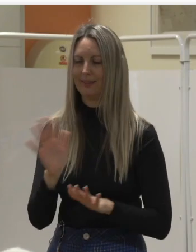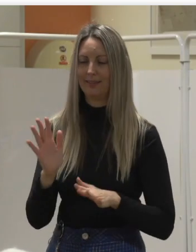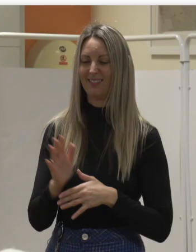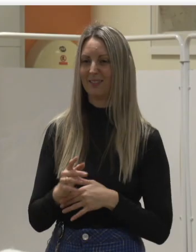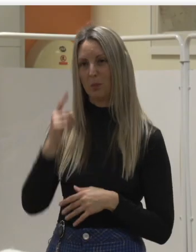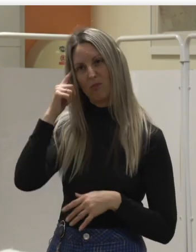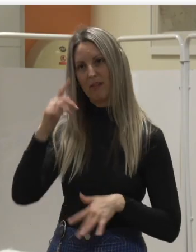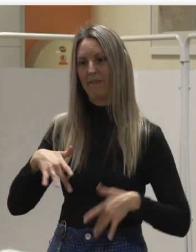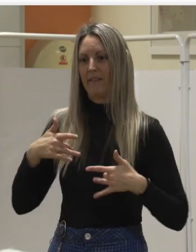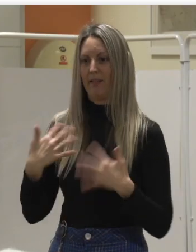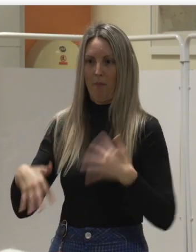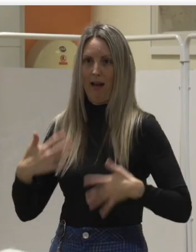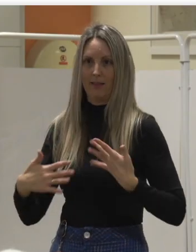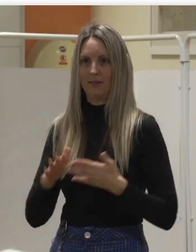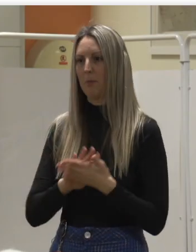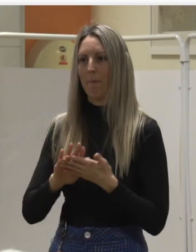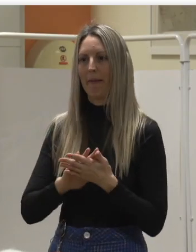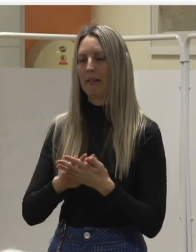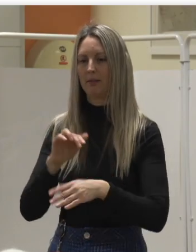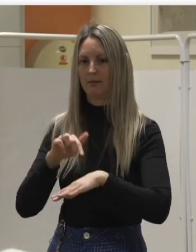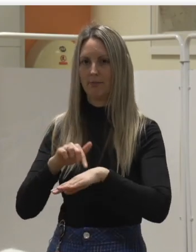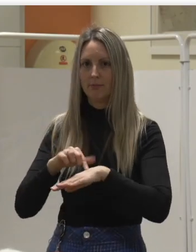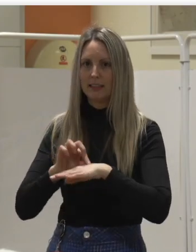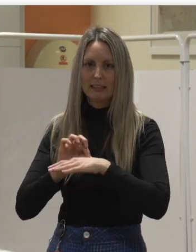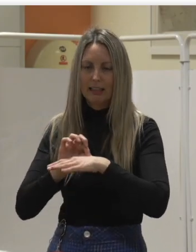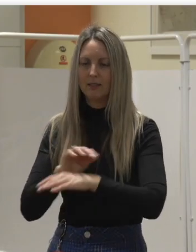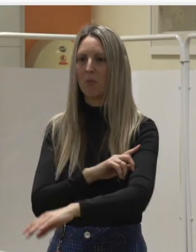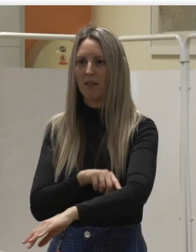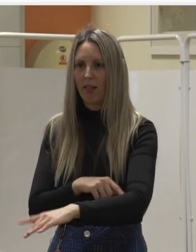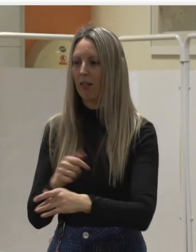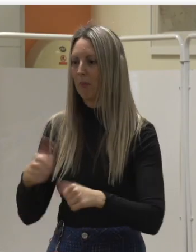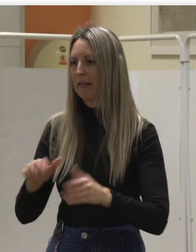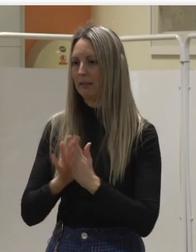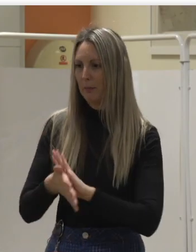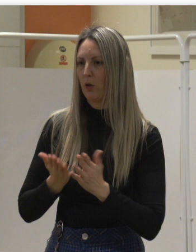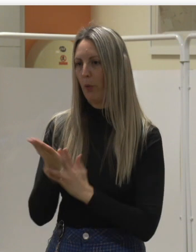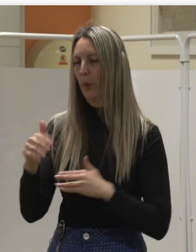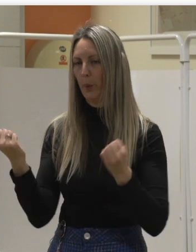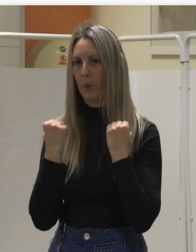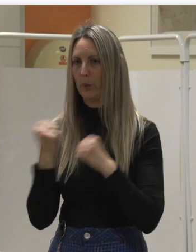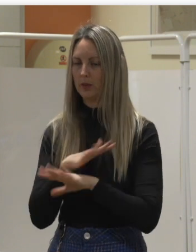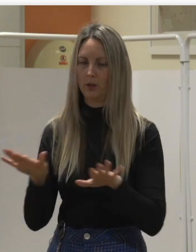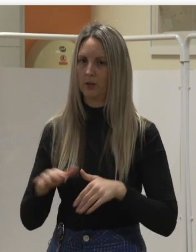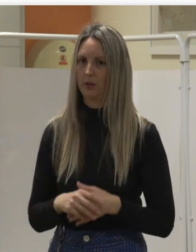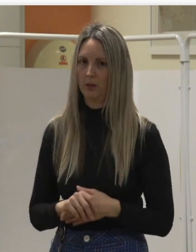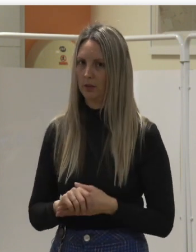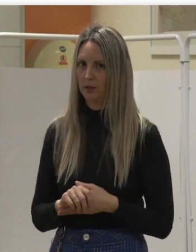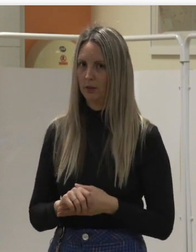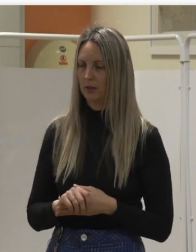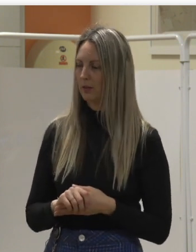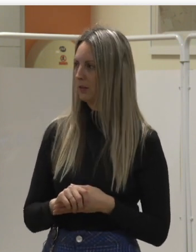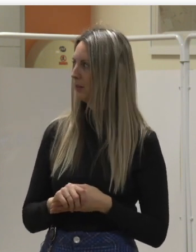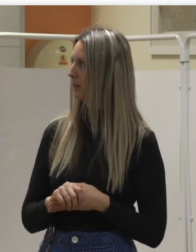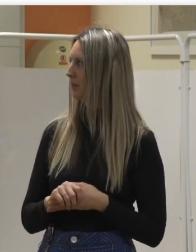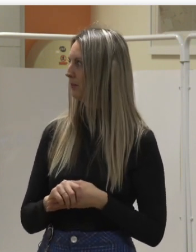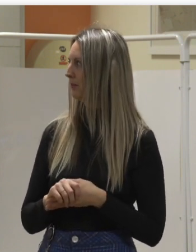condition, why people get symptoms, what drives it, and addressing various elements of those drivers, which is always